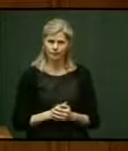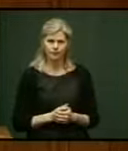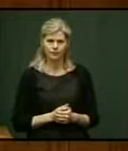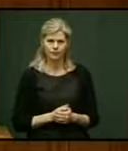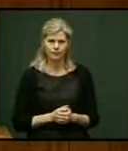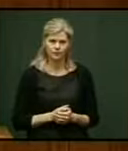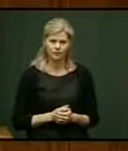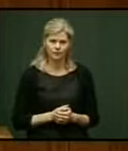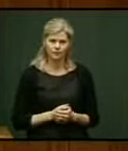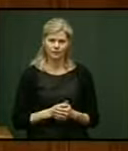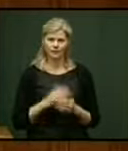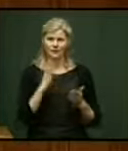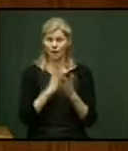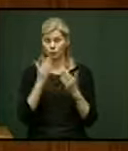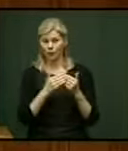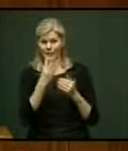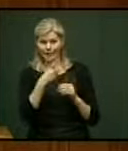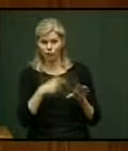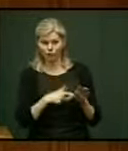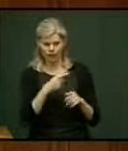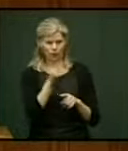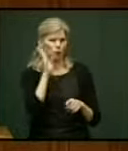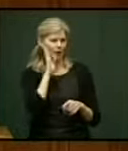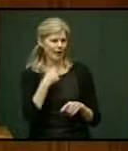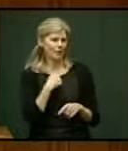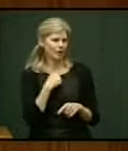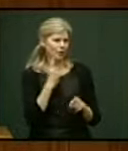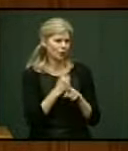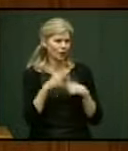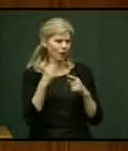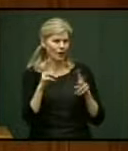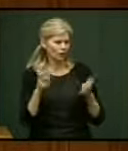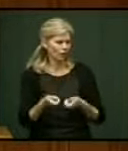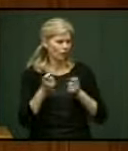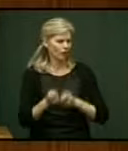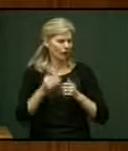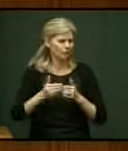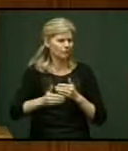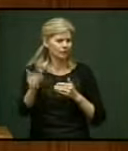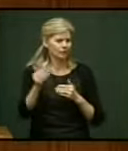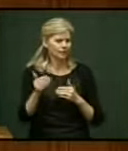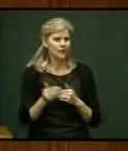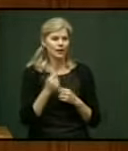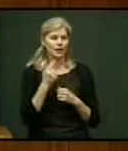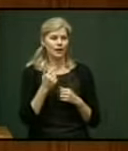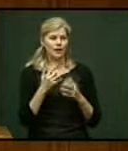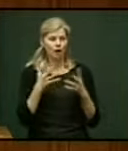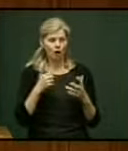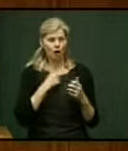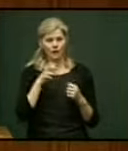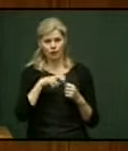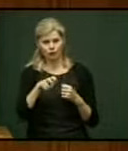hear me talk about many times, I'm sure, in the next 3 years, our transport predicament is at least in part due to the